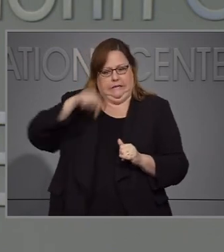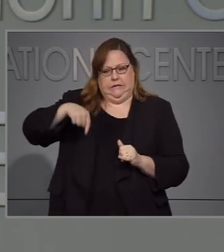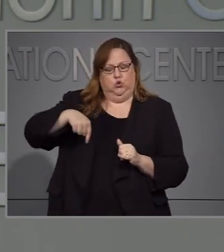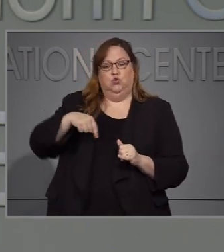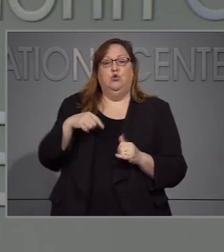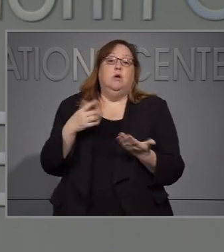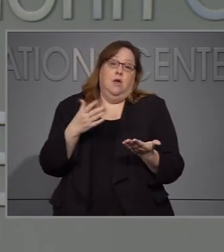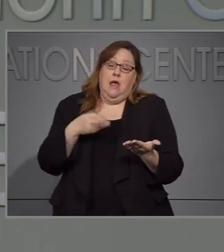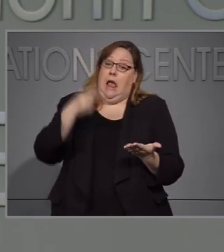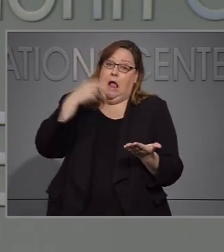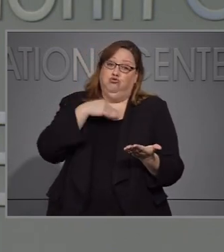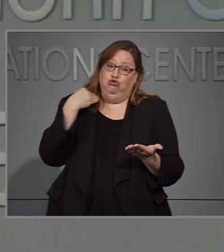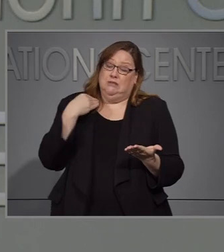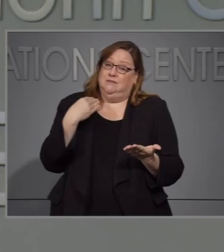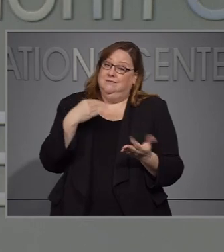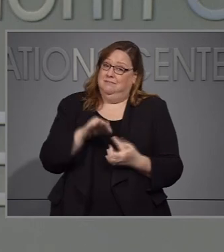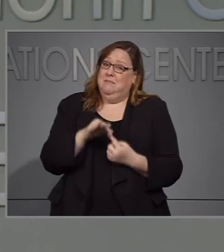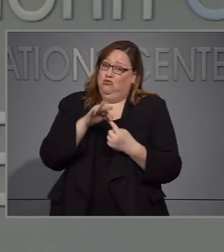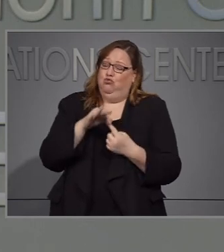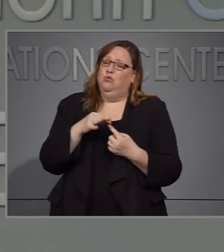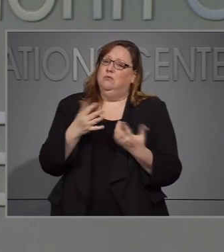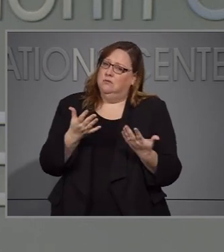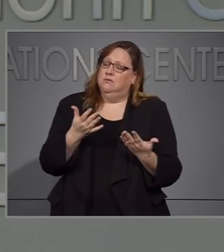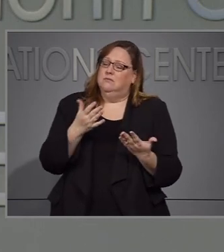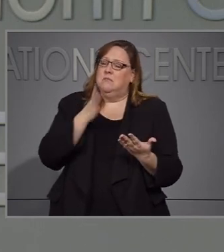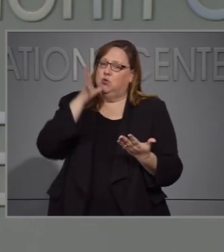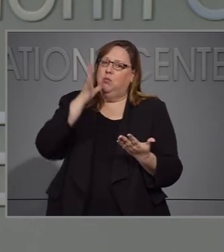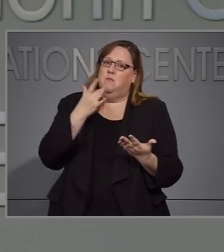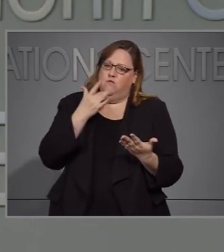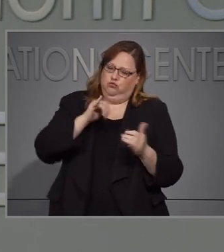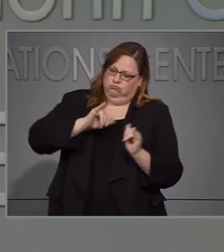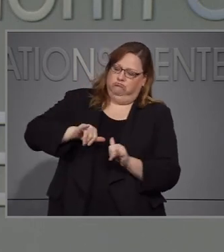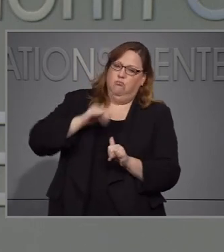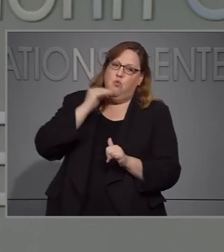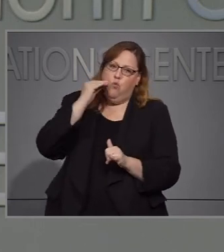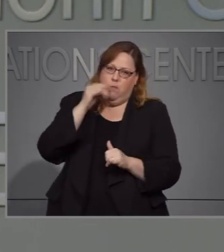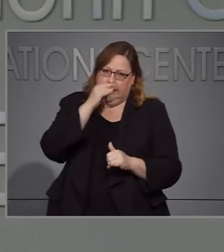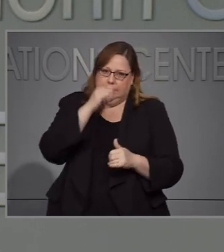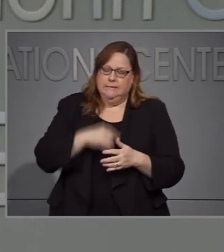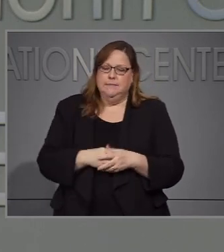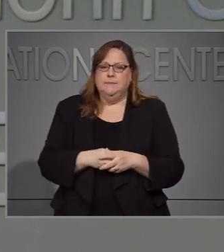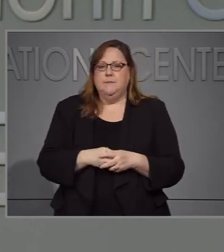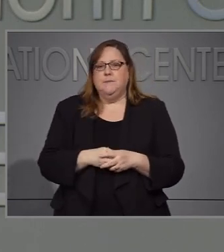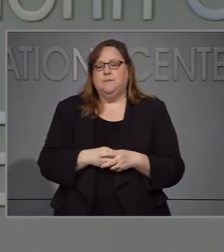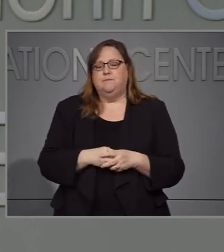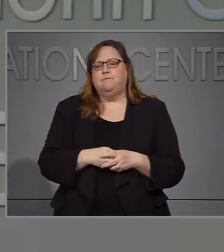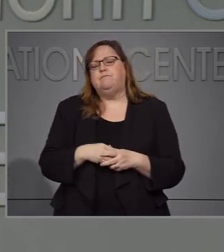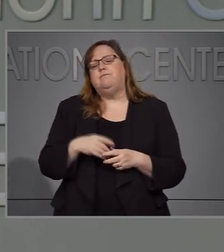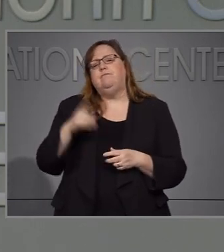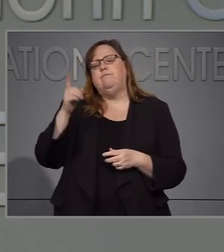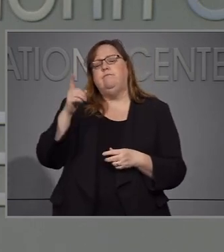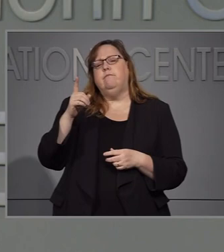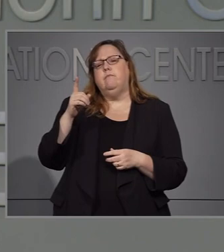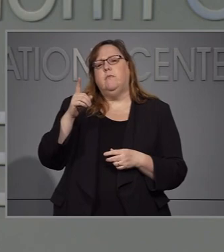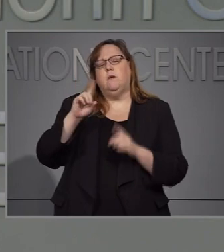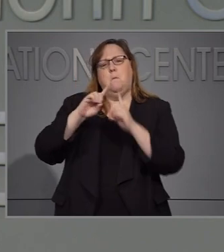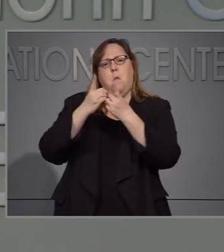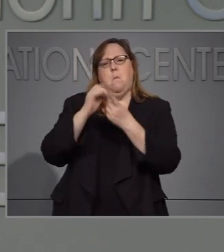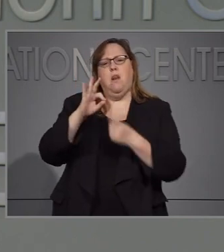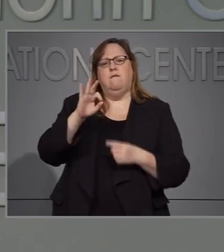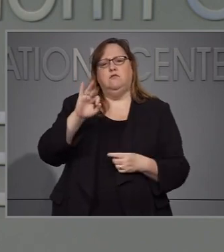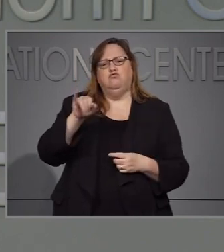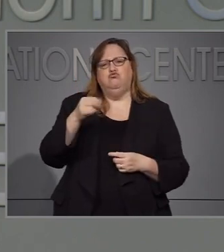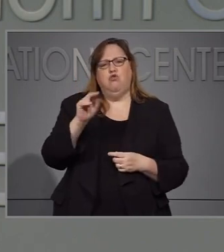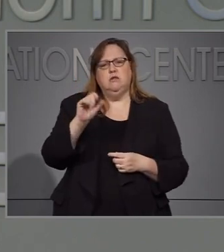risk. We have a letter from the Department of Justice, from the Attorney General's office,